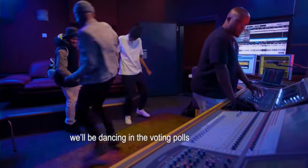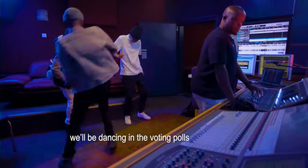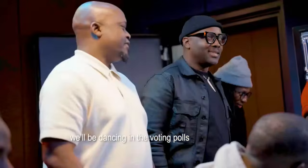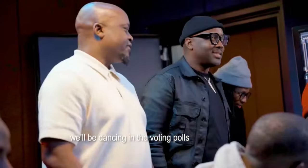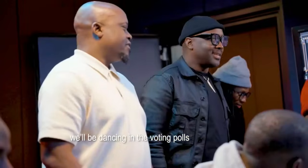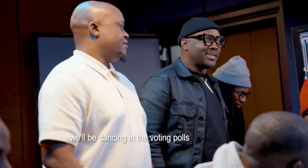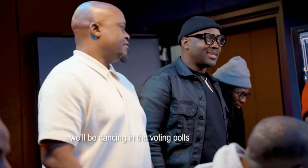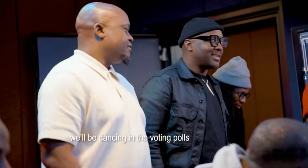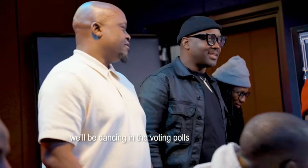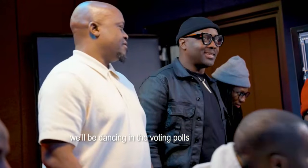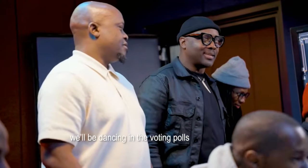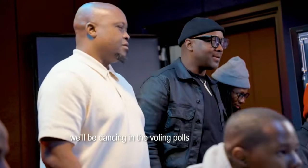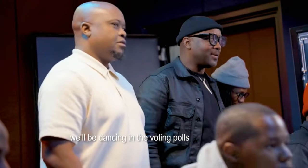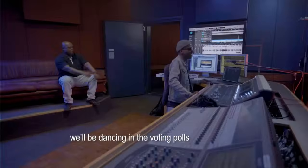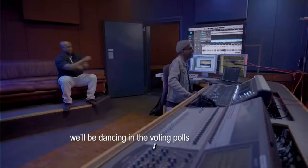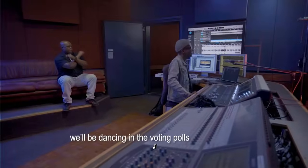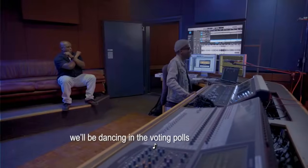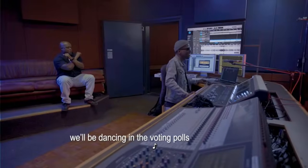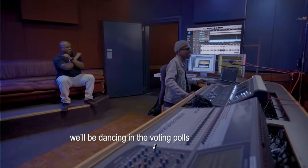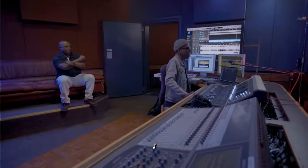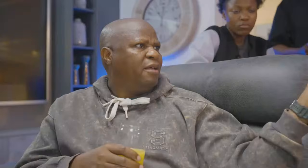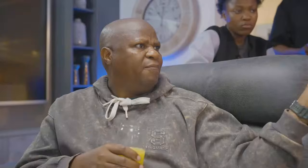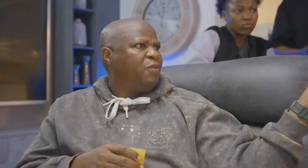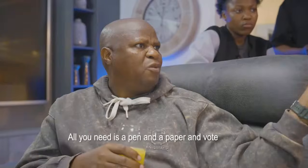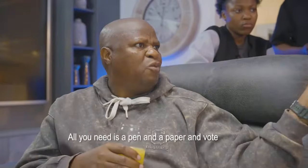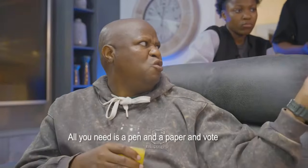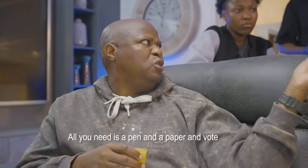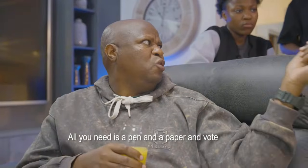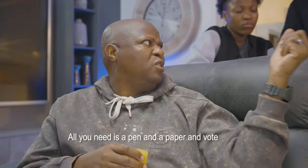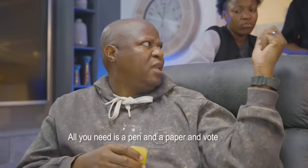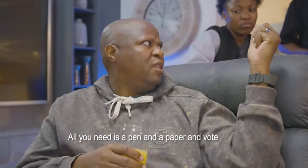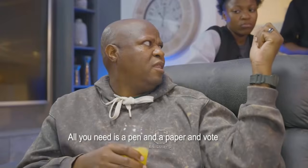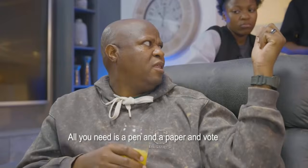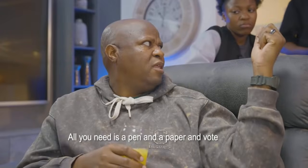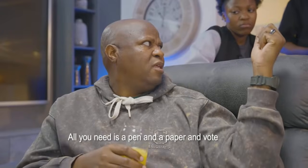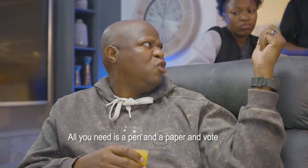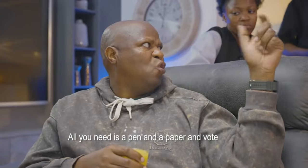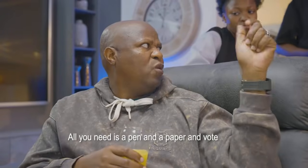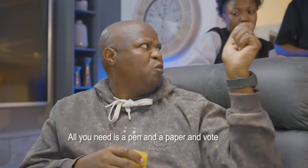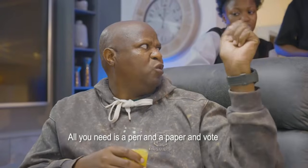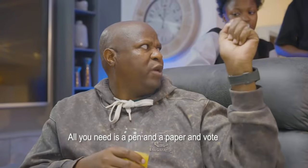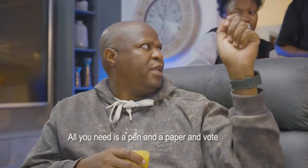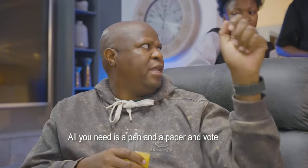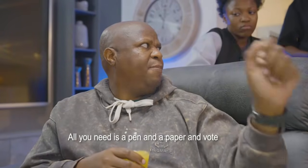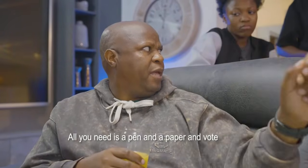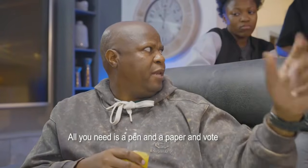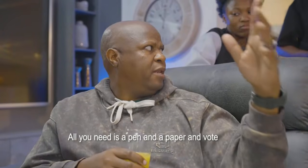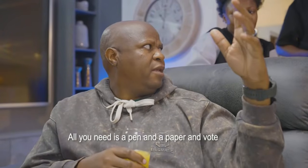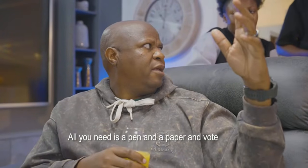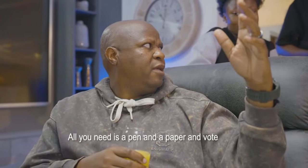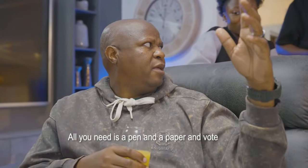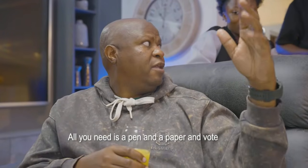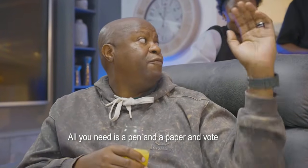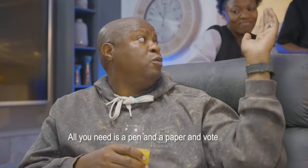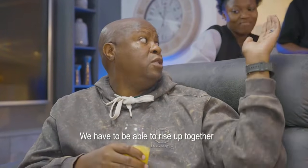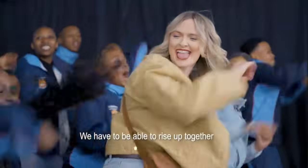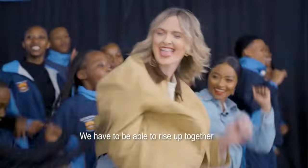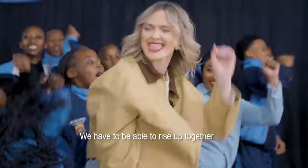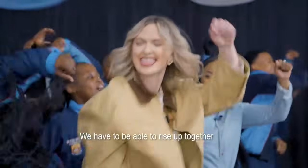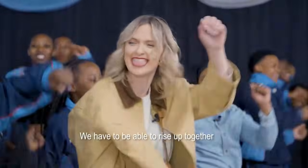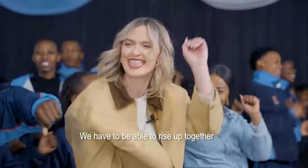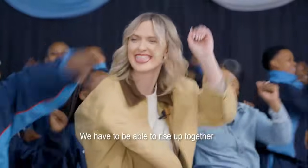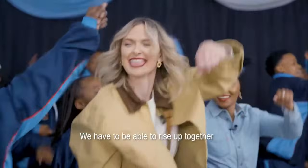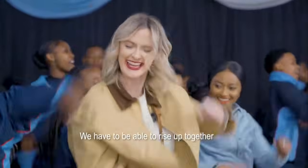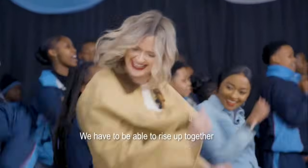sijayivela khona lapha le ndaba lesoyisolva ngo-app. You don't use your strength. You only use your hand and hand.